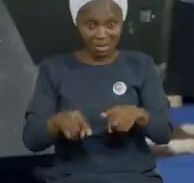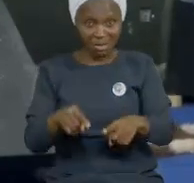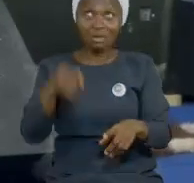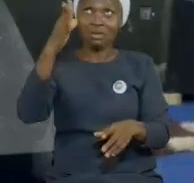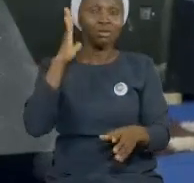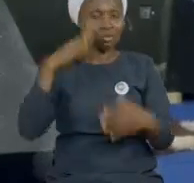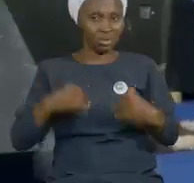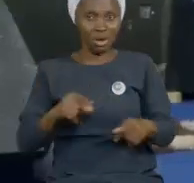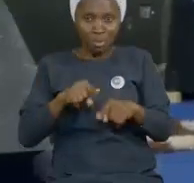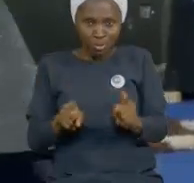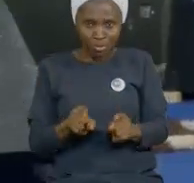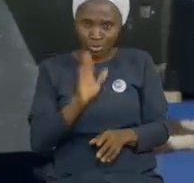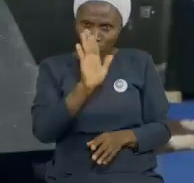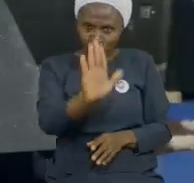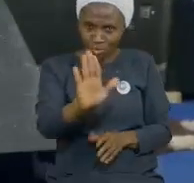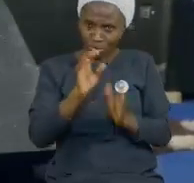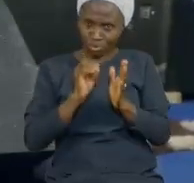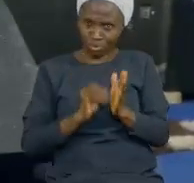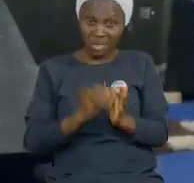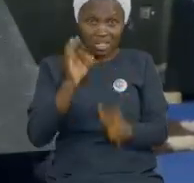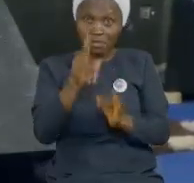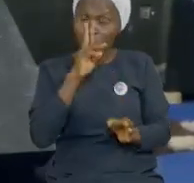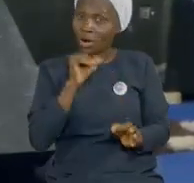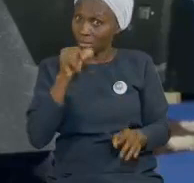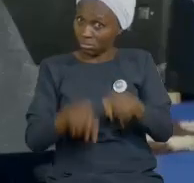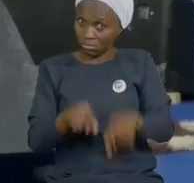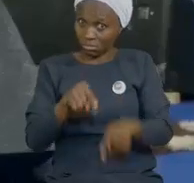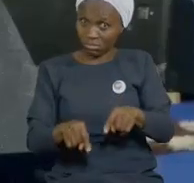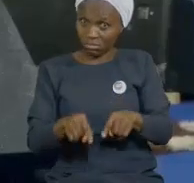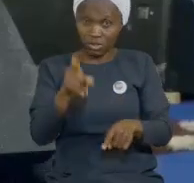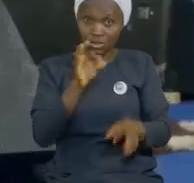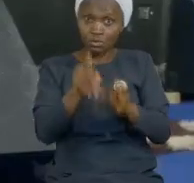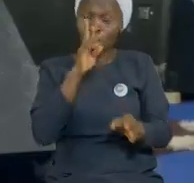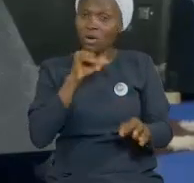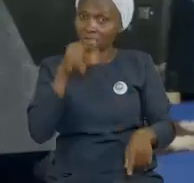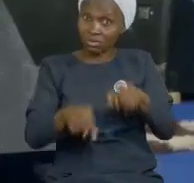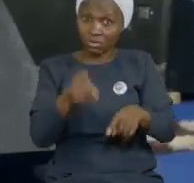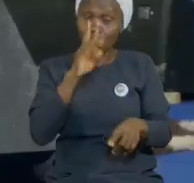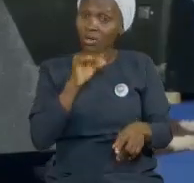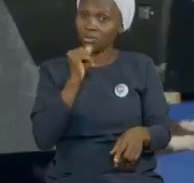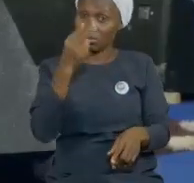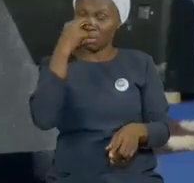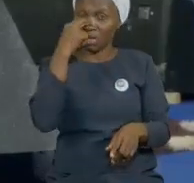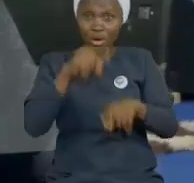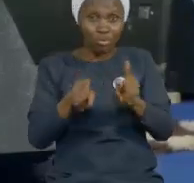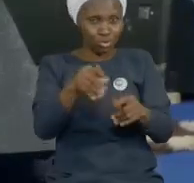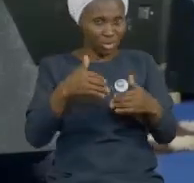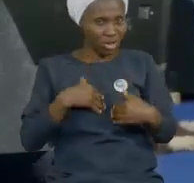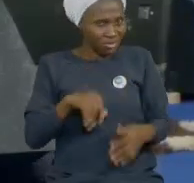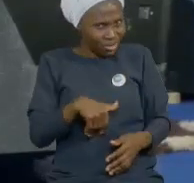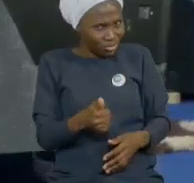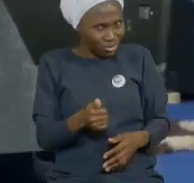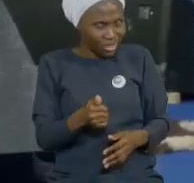But your own, if you are not paralyzed, if you are not lame, if you are not blind, but you have another